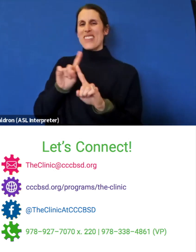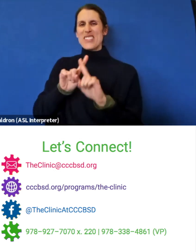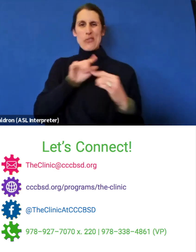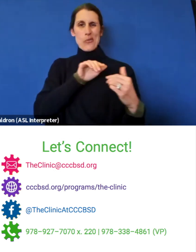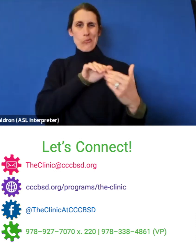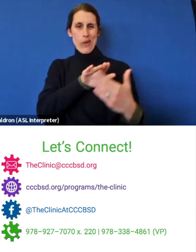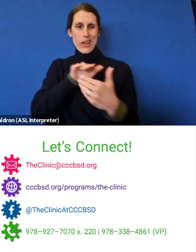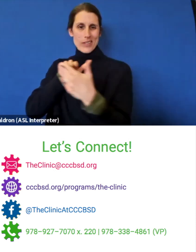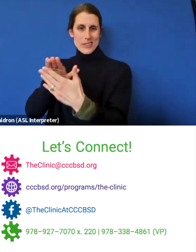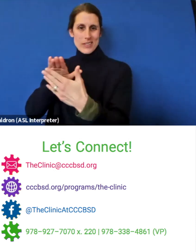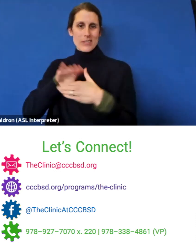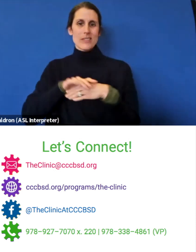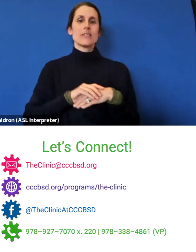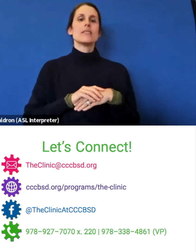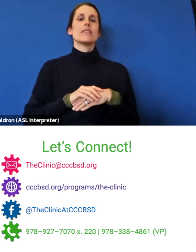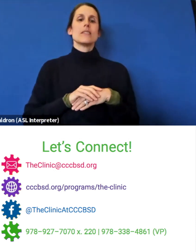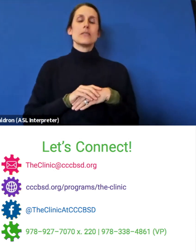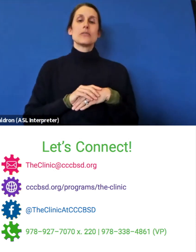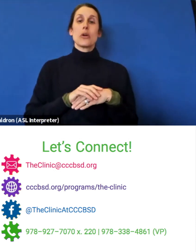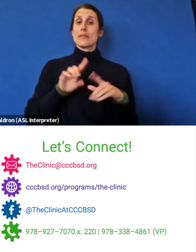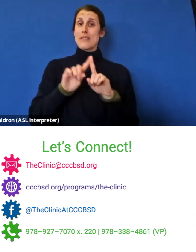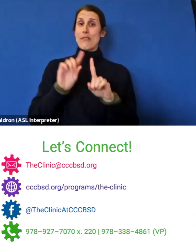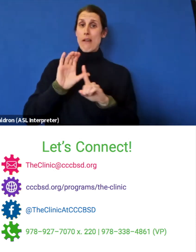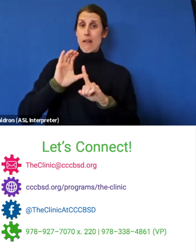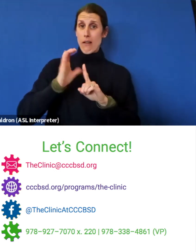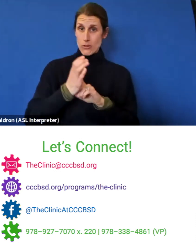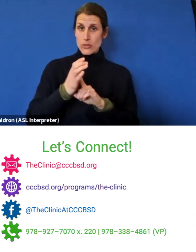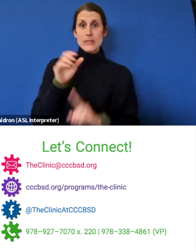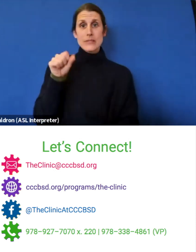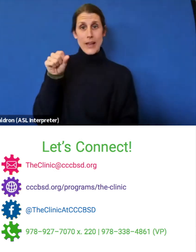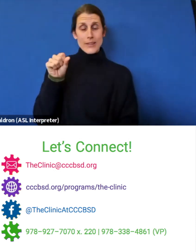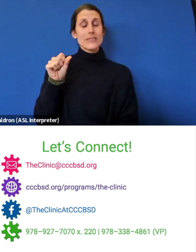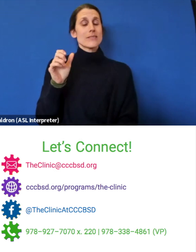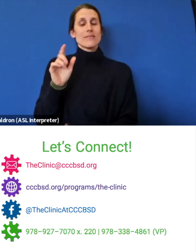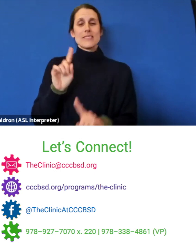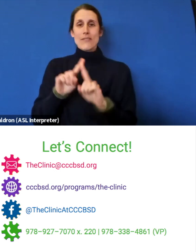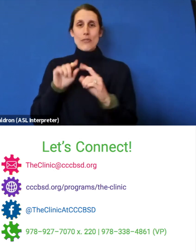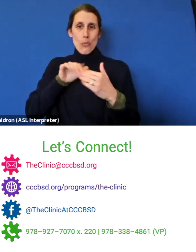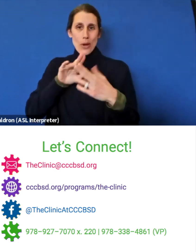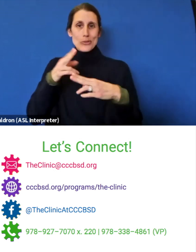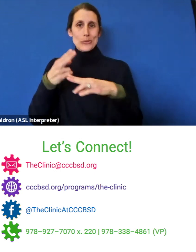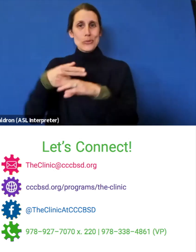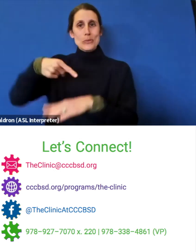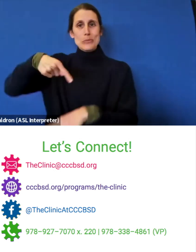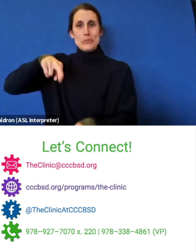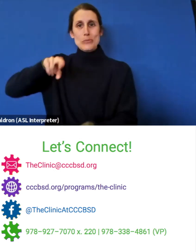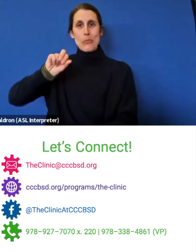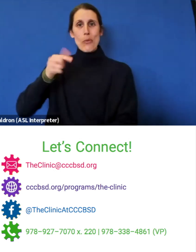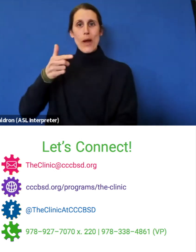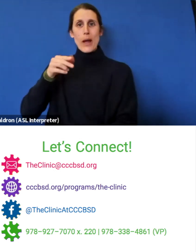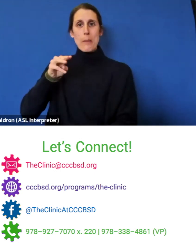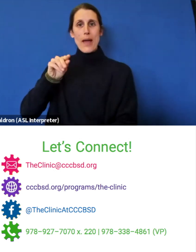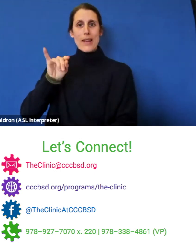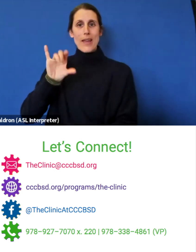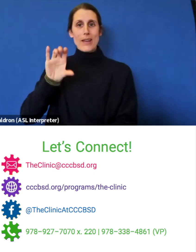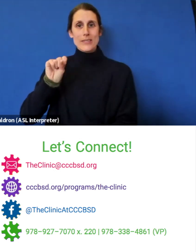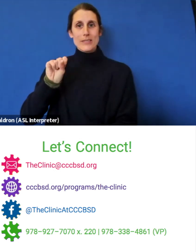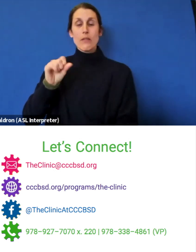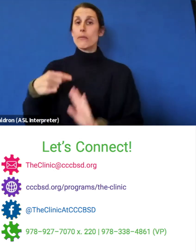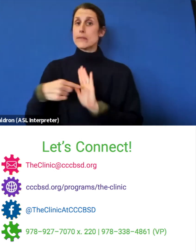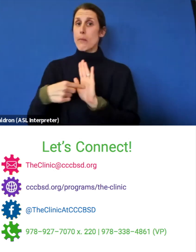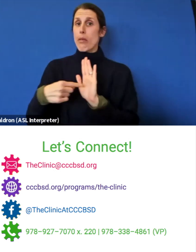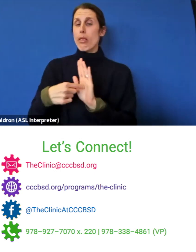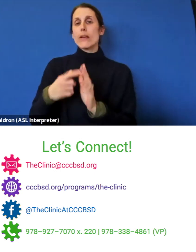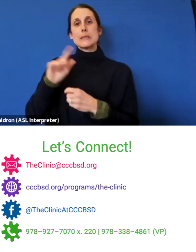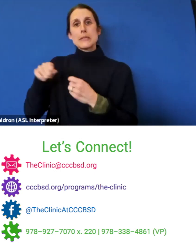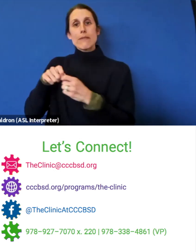different cultures, there are different ways that people use pragmatics. And certainly in different cultures, it might be appropriate to